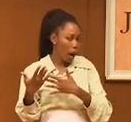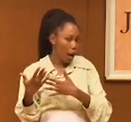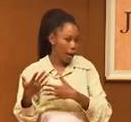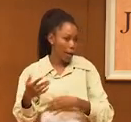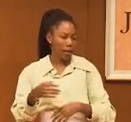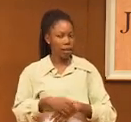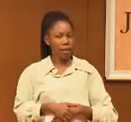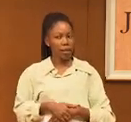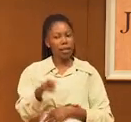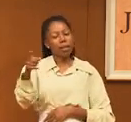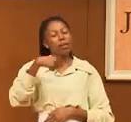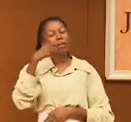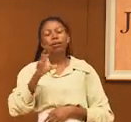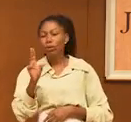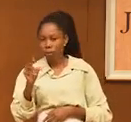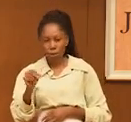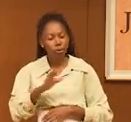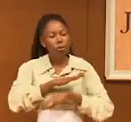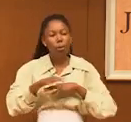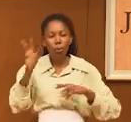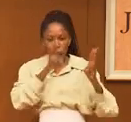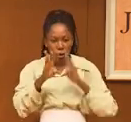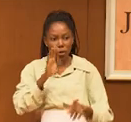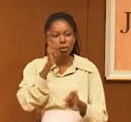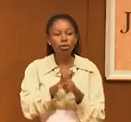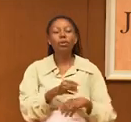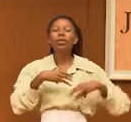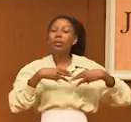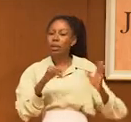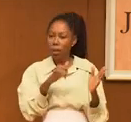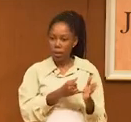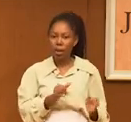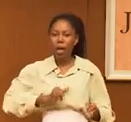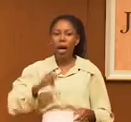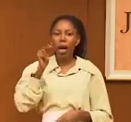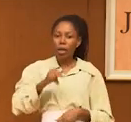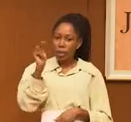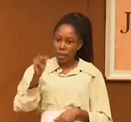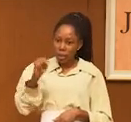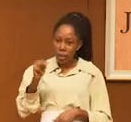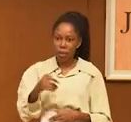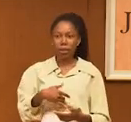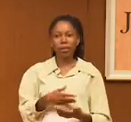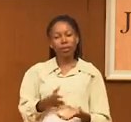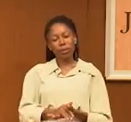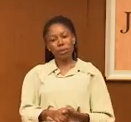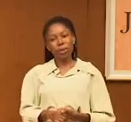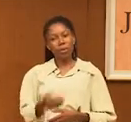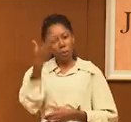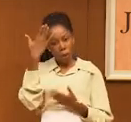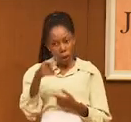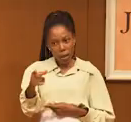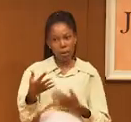more profit. I just tell him, no, just sell the Bitcoin and just give me the profit. And while we are still waiting for it to come